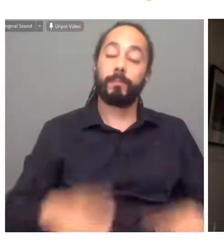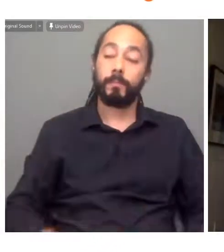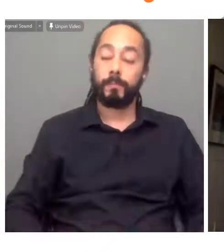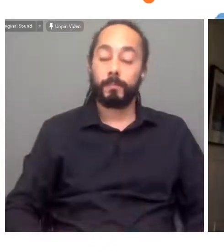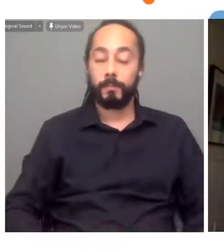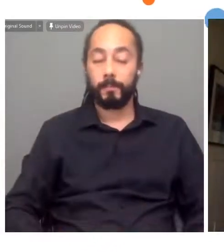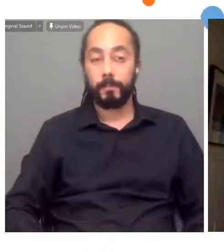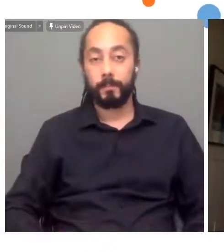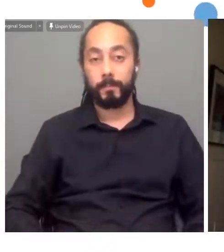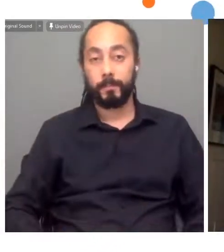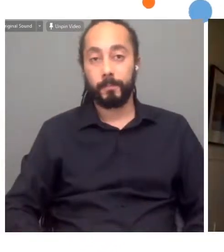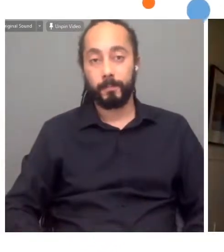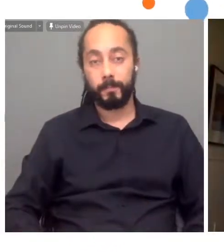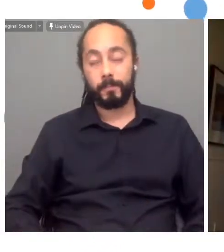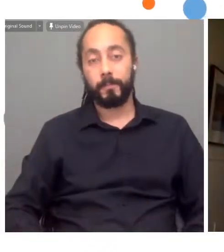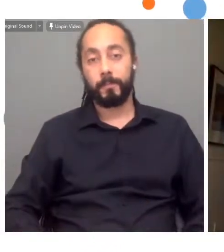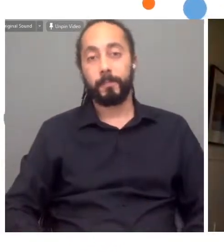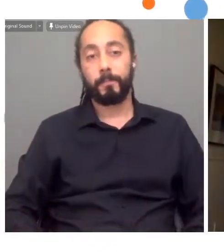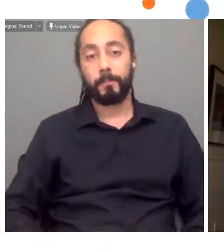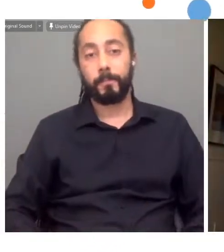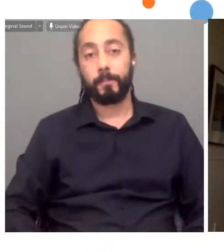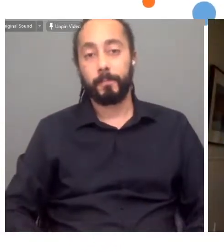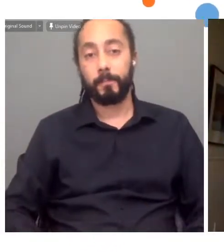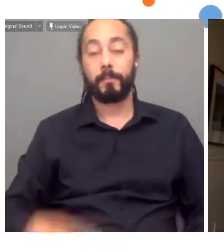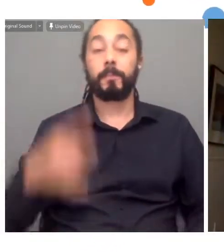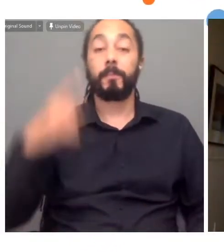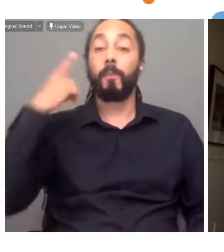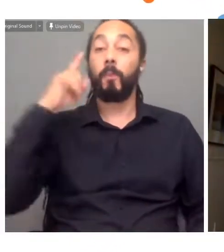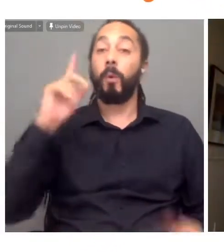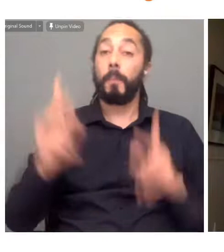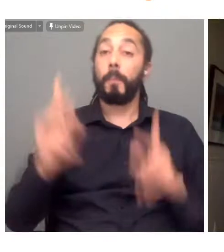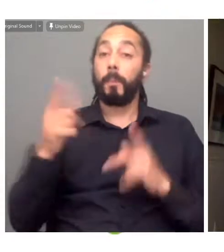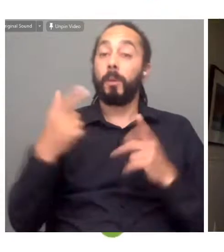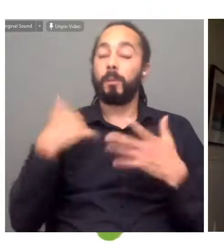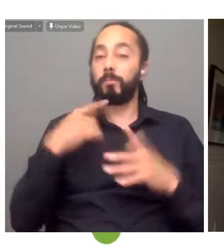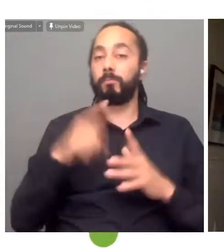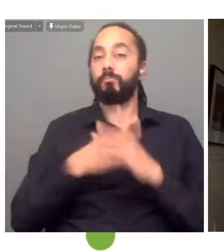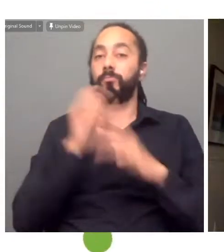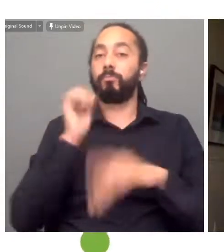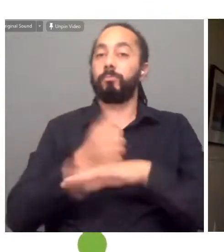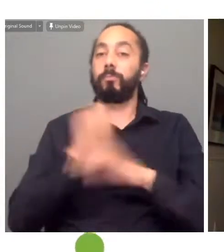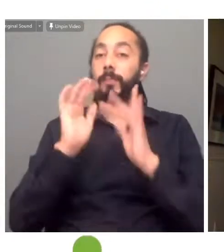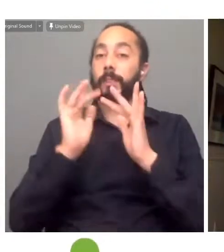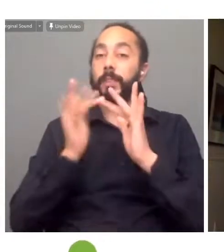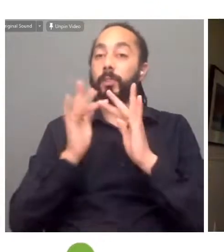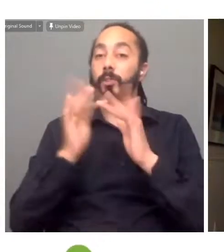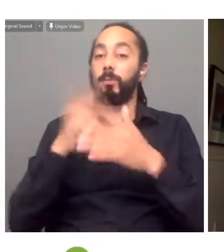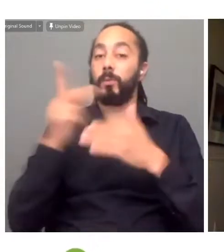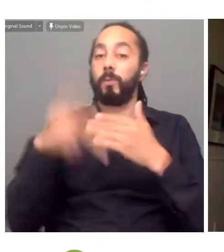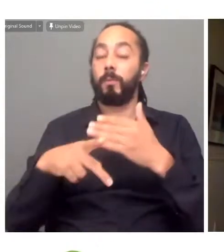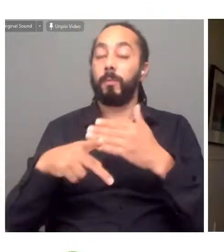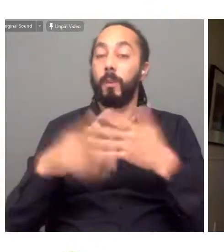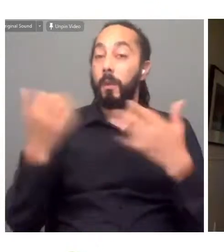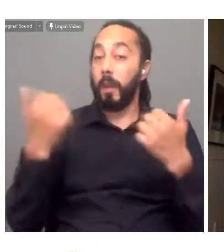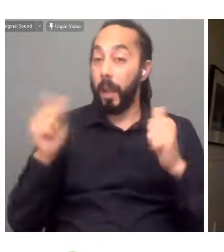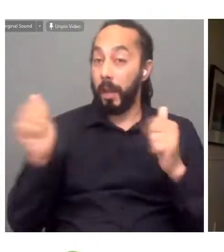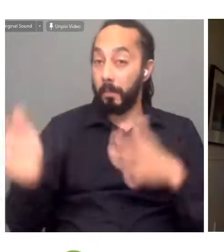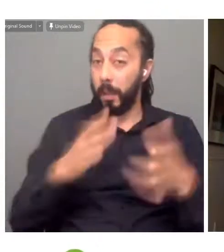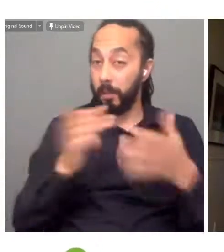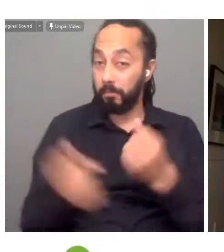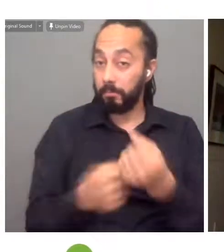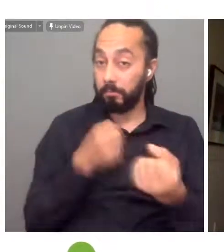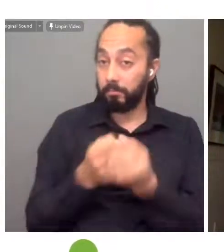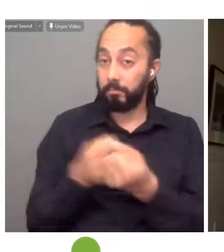For those who are doing digital programming, are there plans to provide financial assistance for the transition to